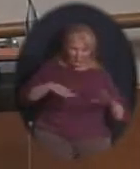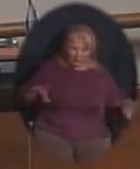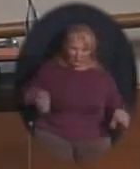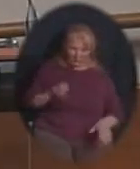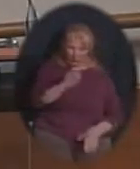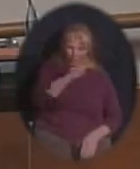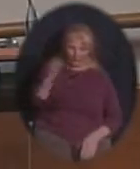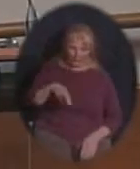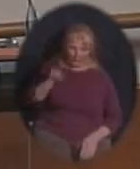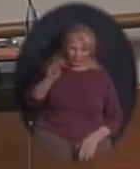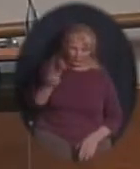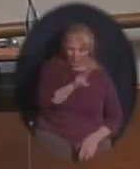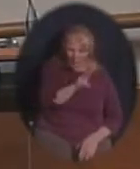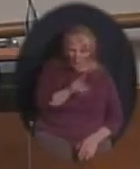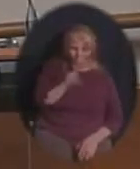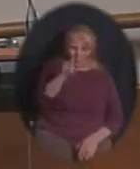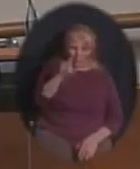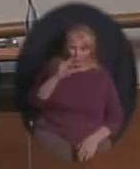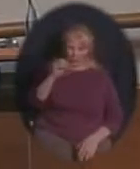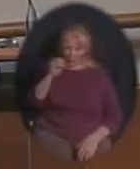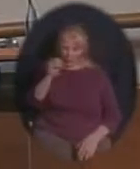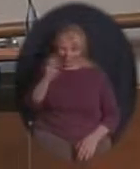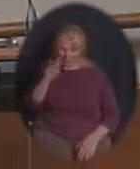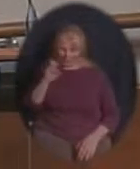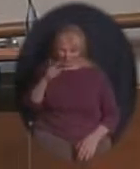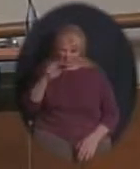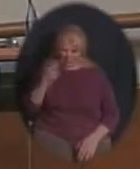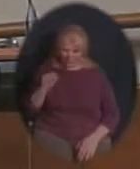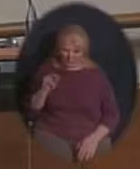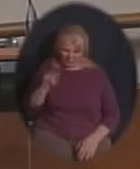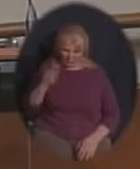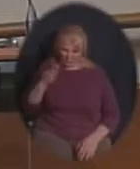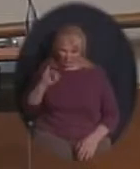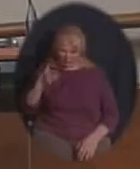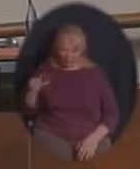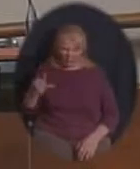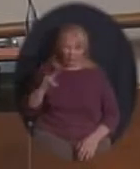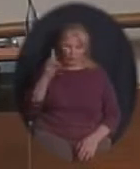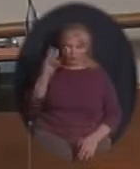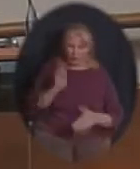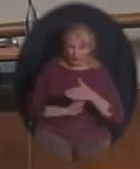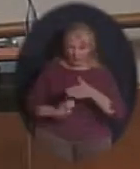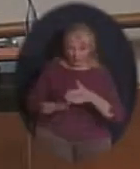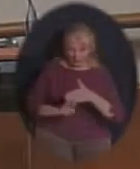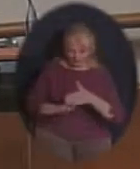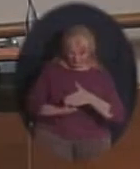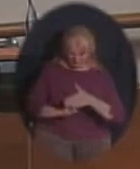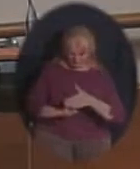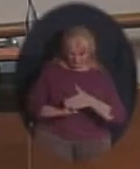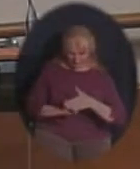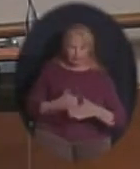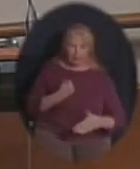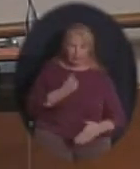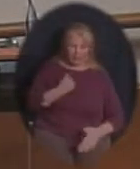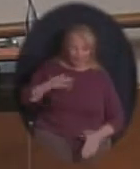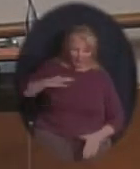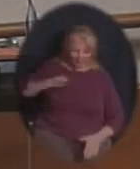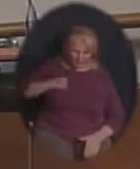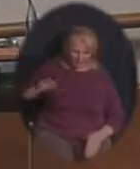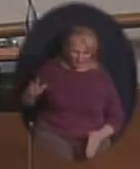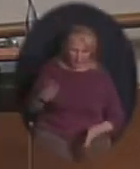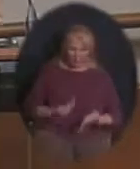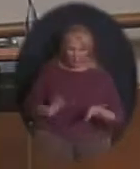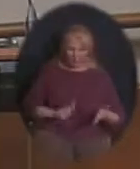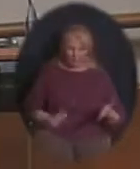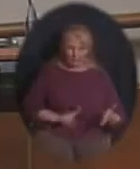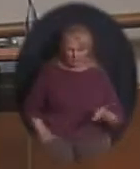Trail, and two at Prairie Center, where I'm on the site council and volunteer for Spanish three times a week because we started late in the year. We have one program